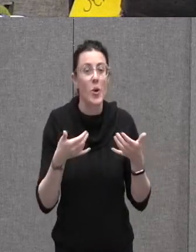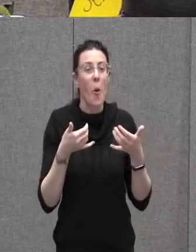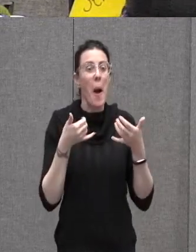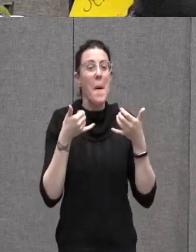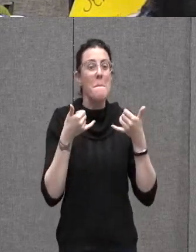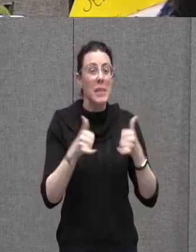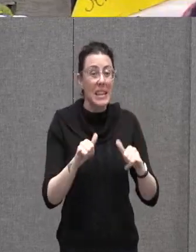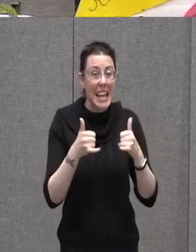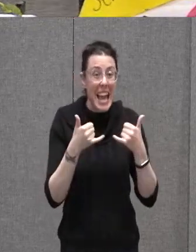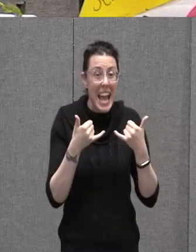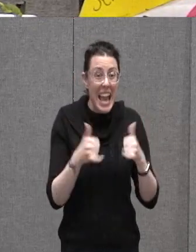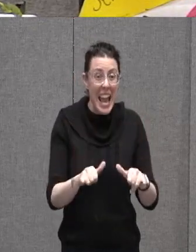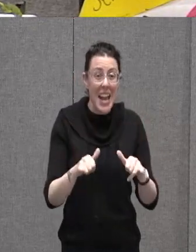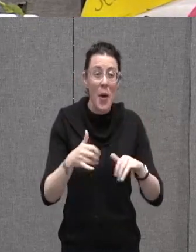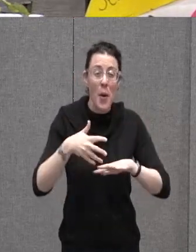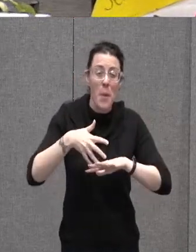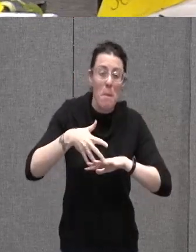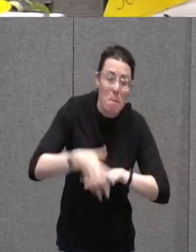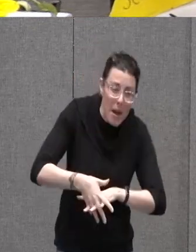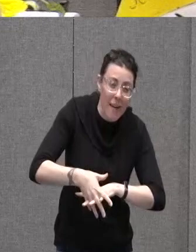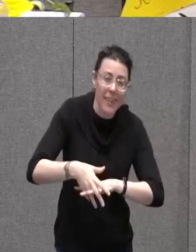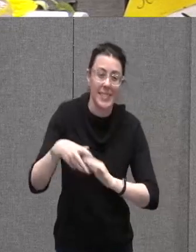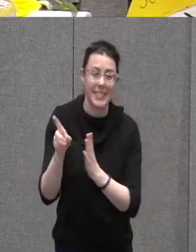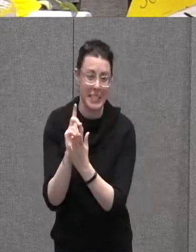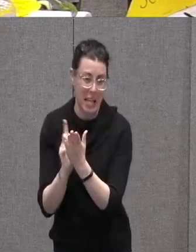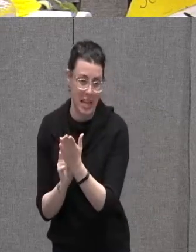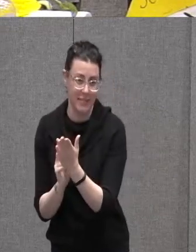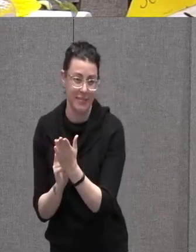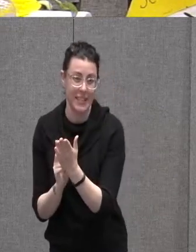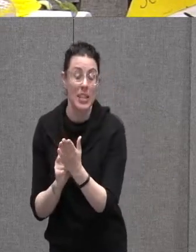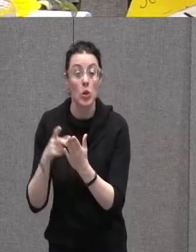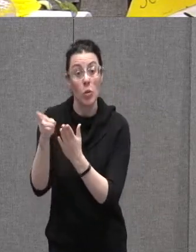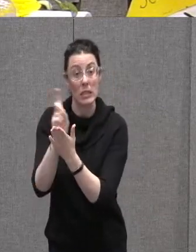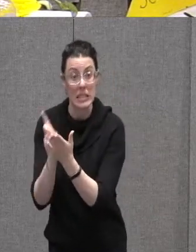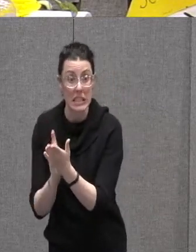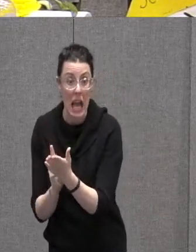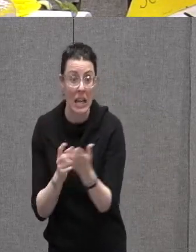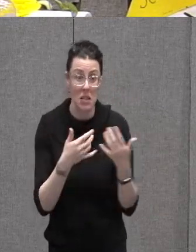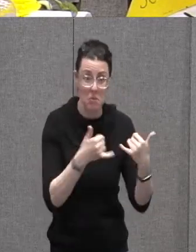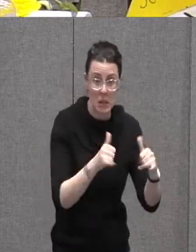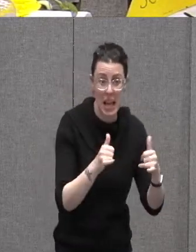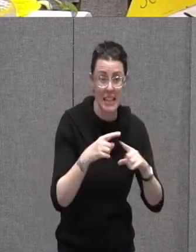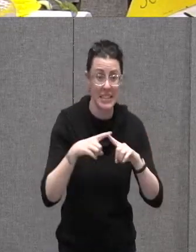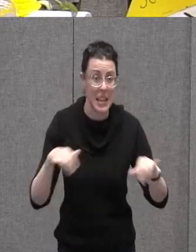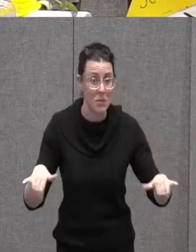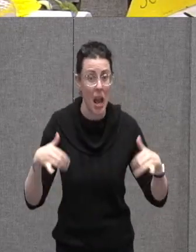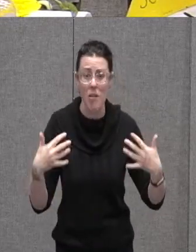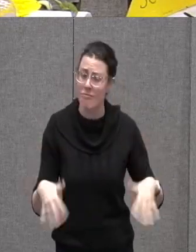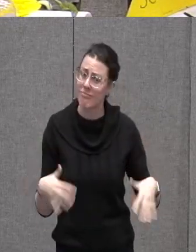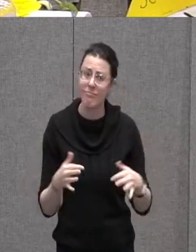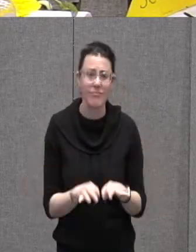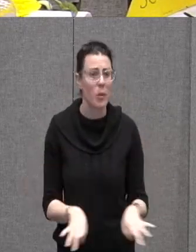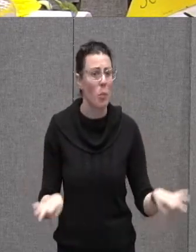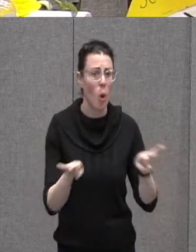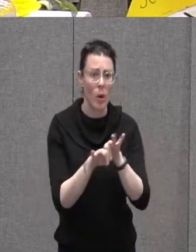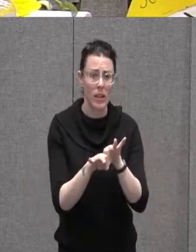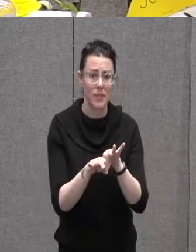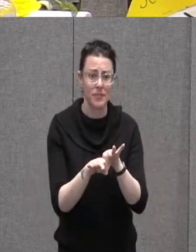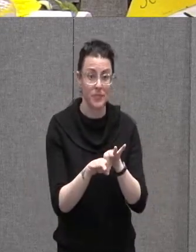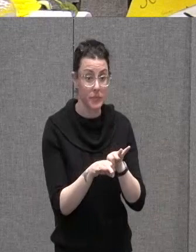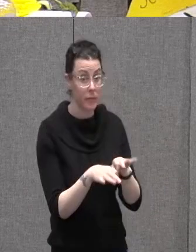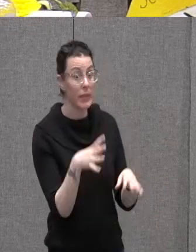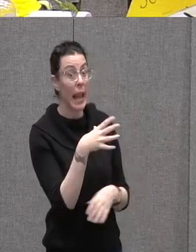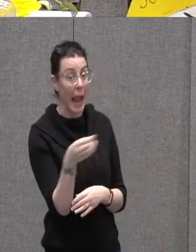was just going to say that. It's so important to play when you're being creative. And guess what? You could turn it into a family project. You could turn it